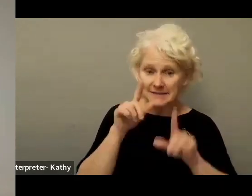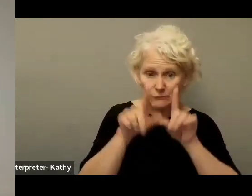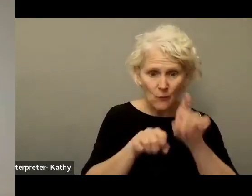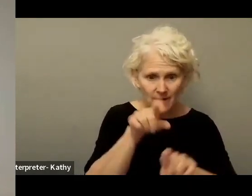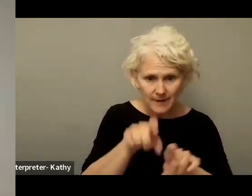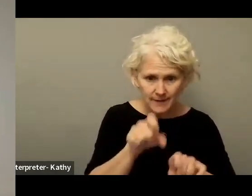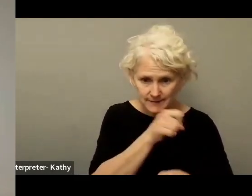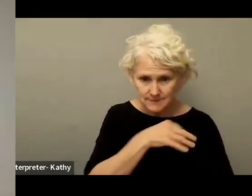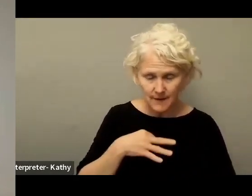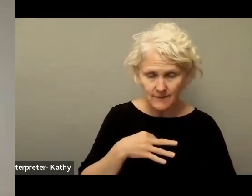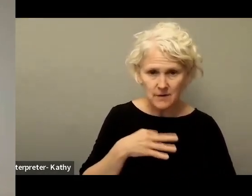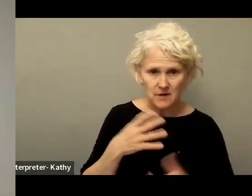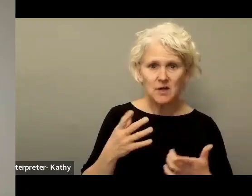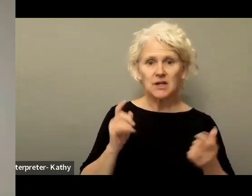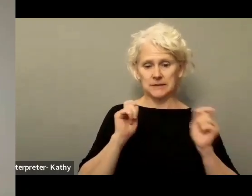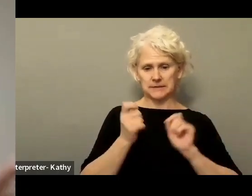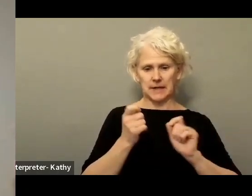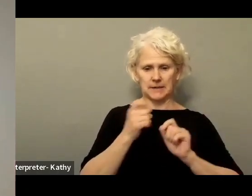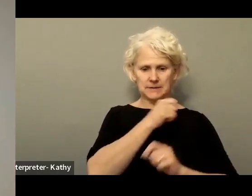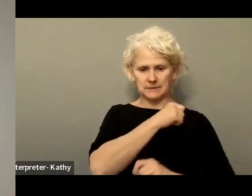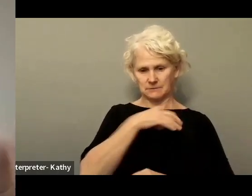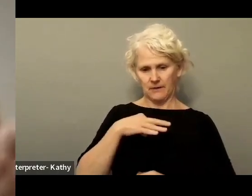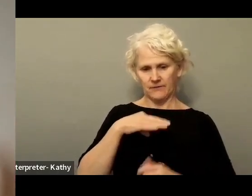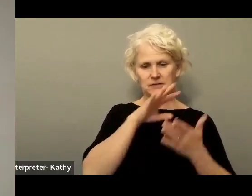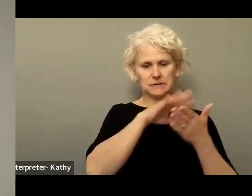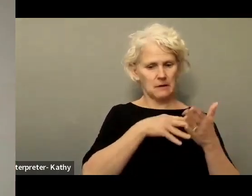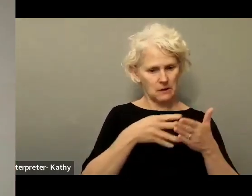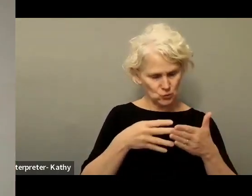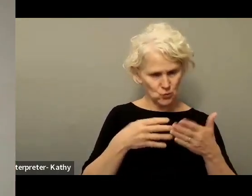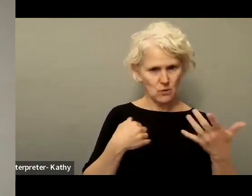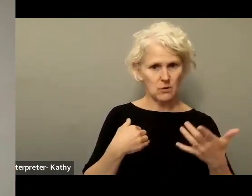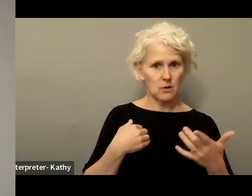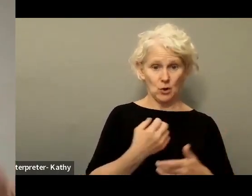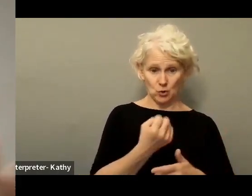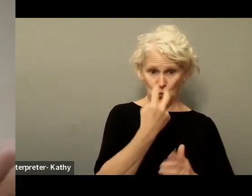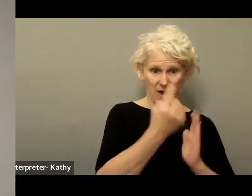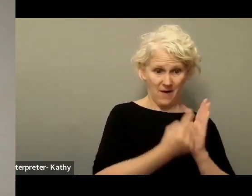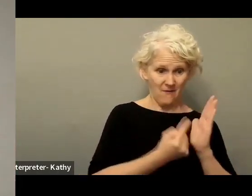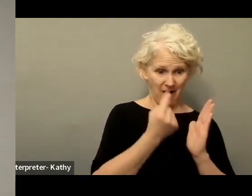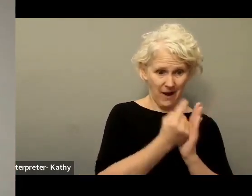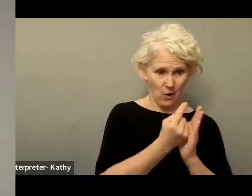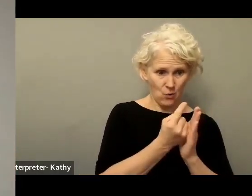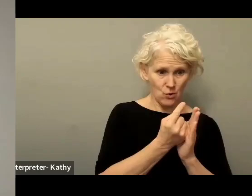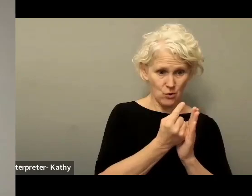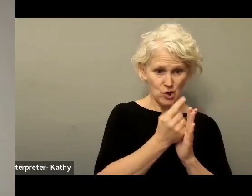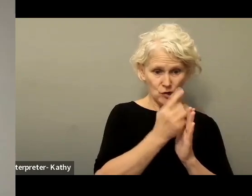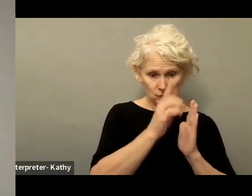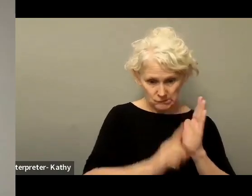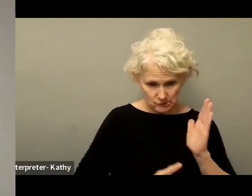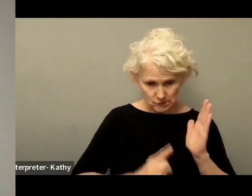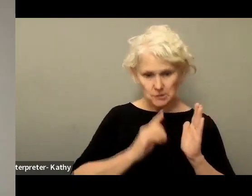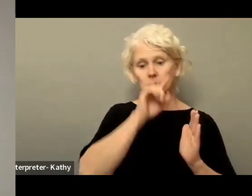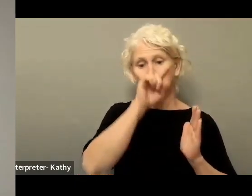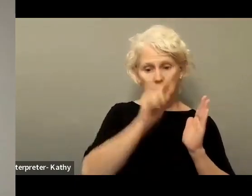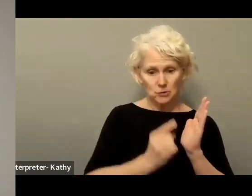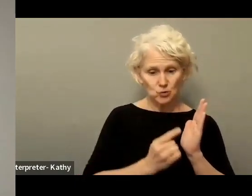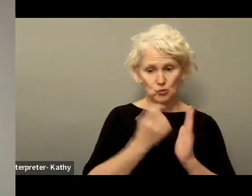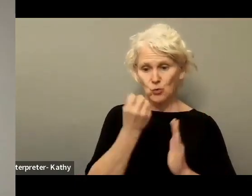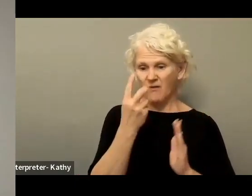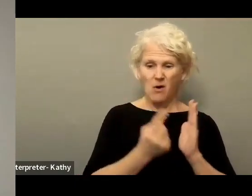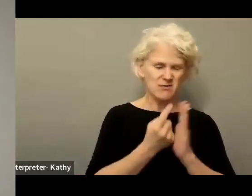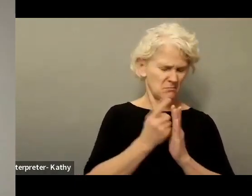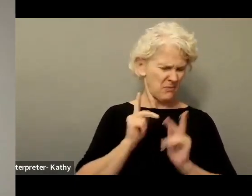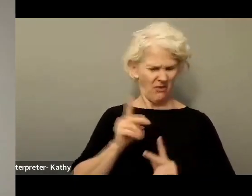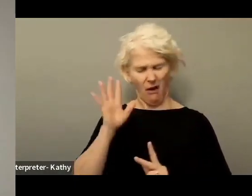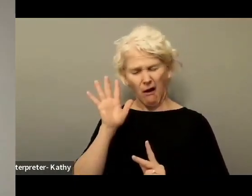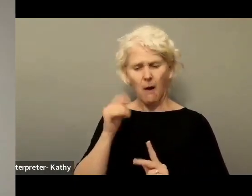staff, and we changed our staffing schedules to 12-hour shifts, which some people might think, but that was